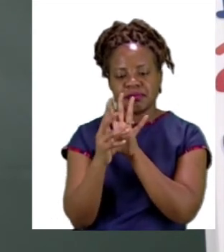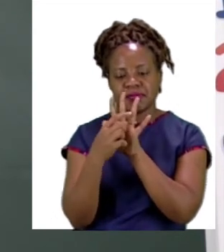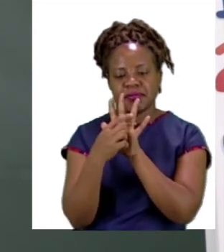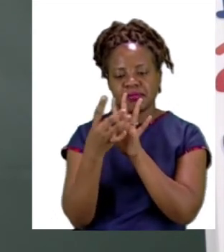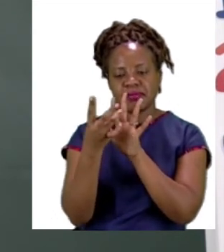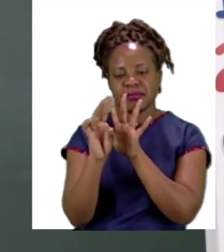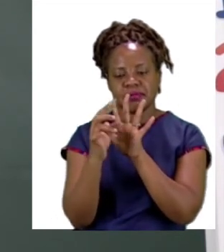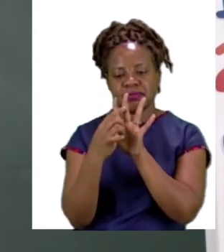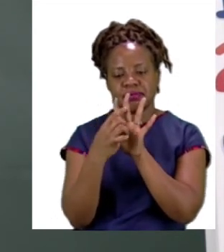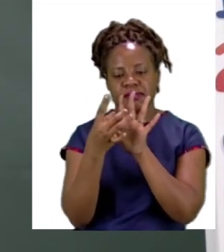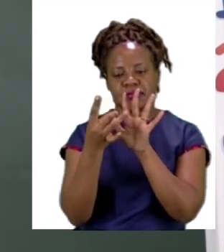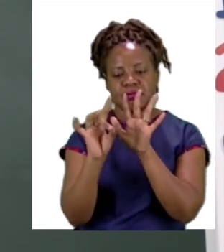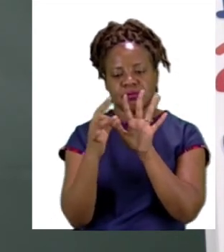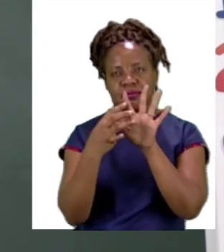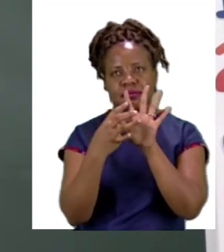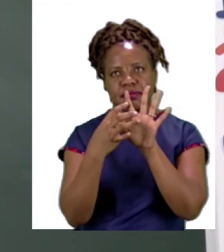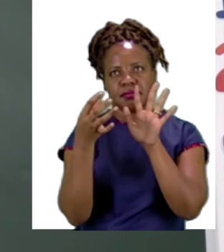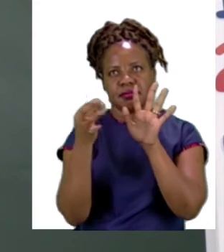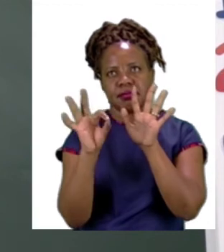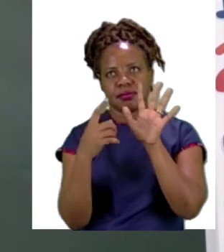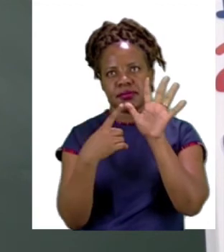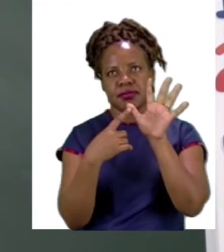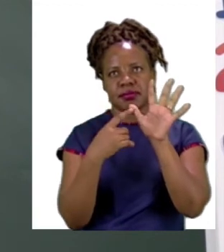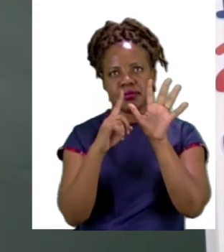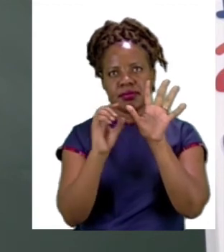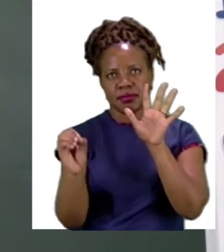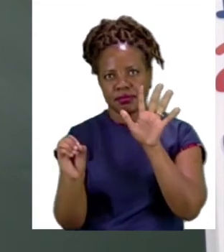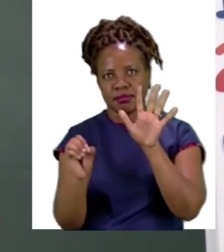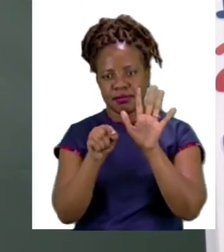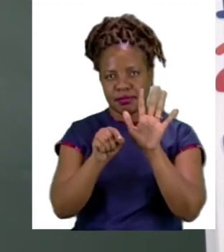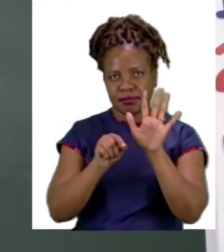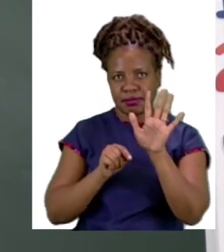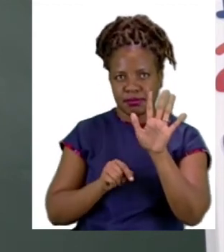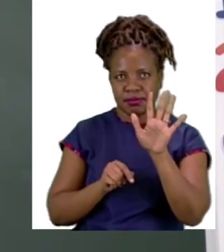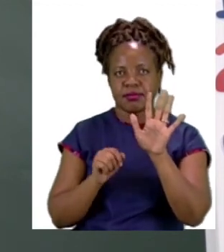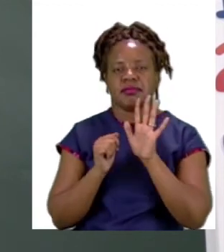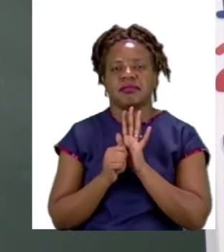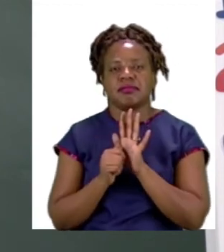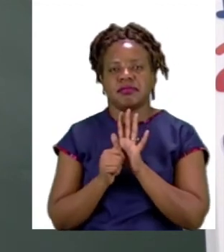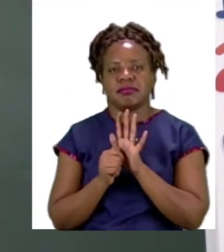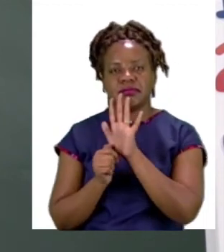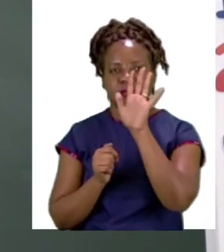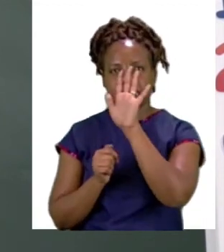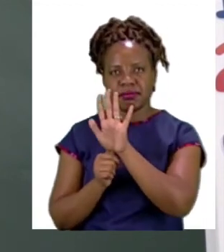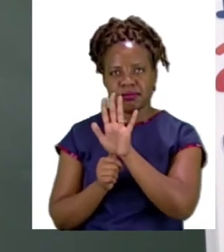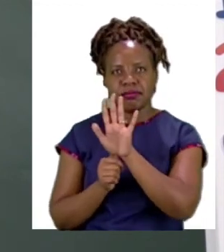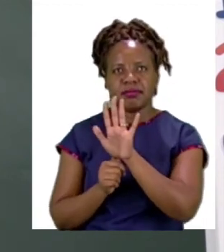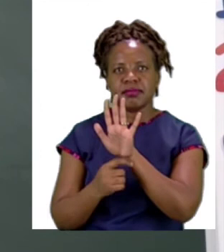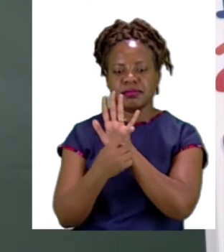6, 7, 8, 9, 10. Number 2. Count